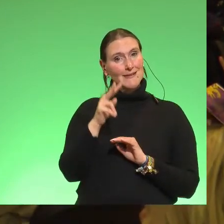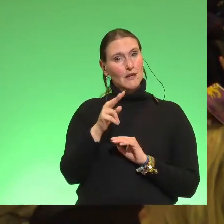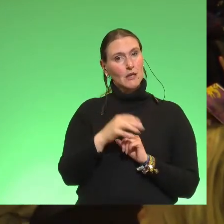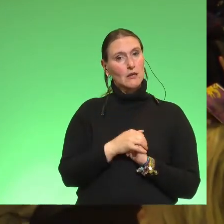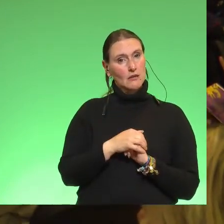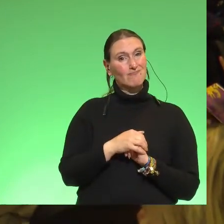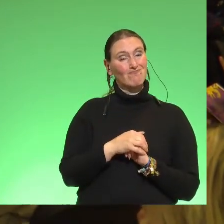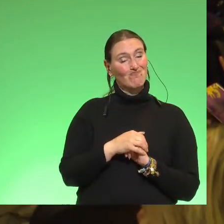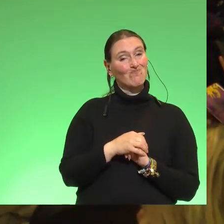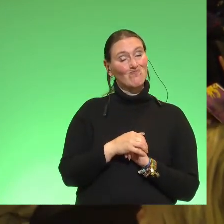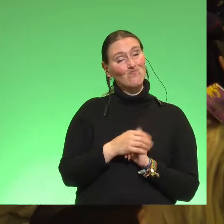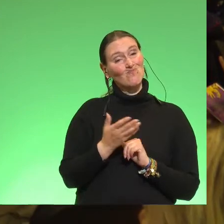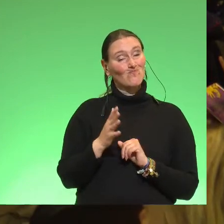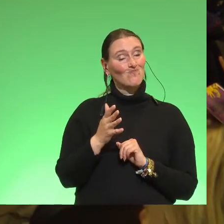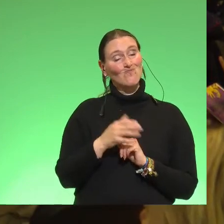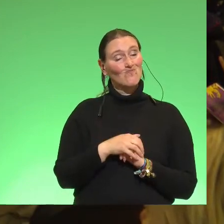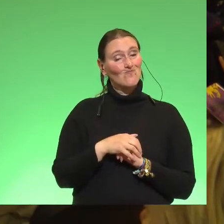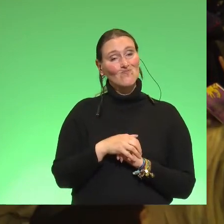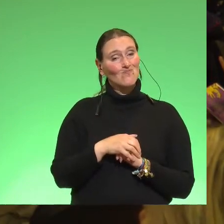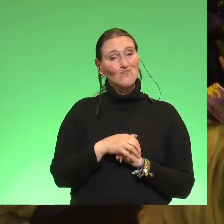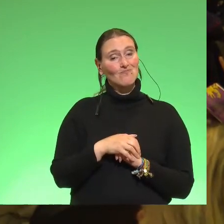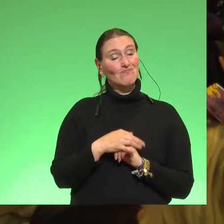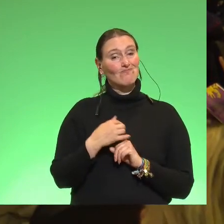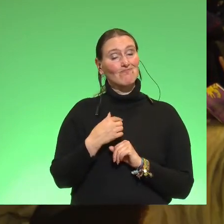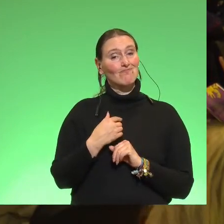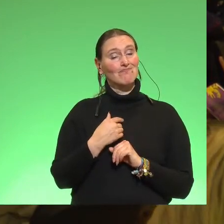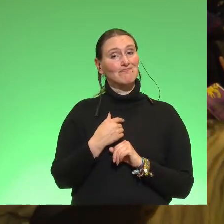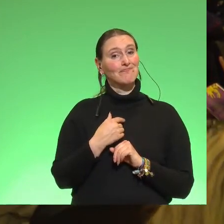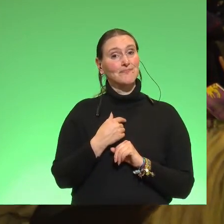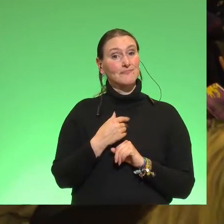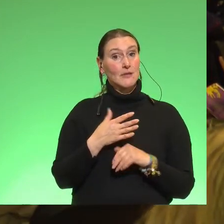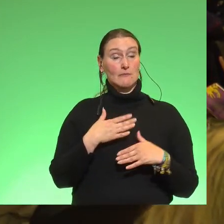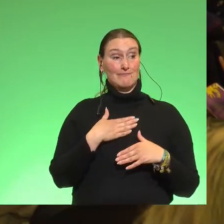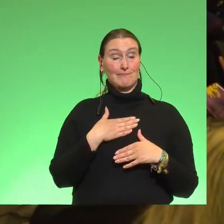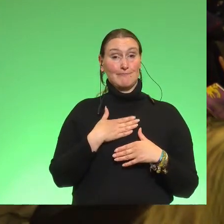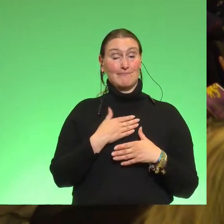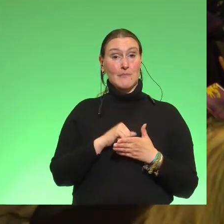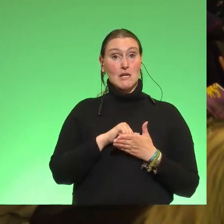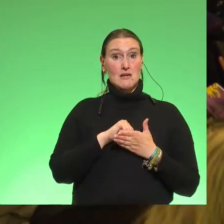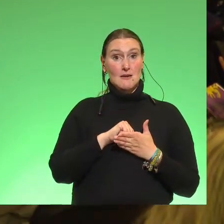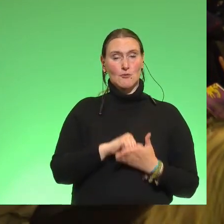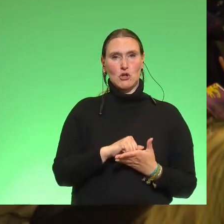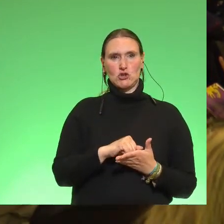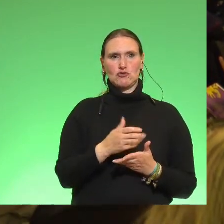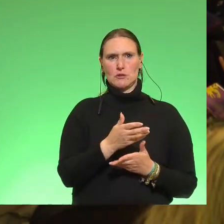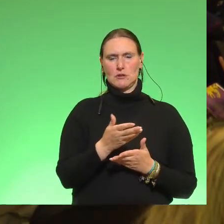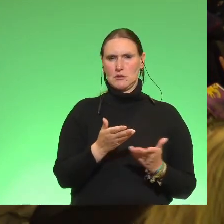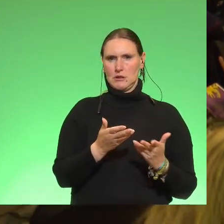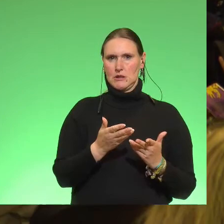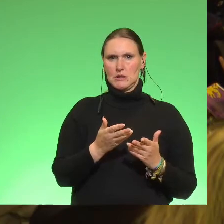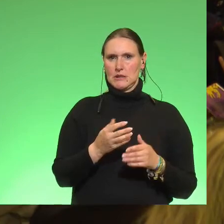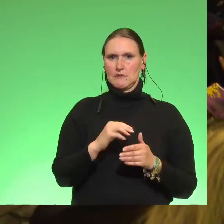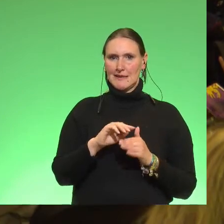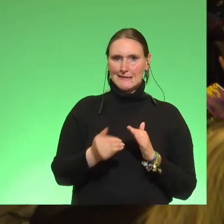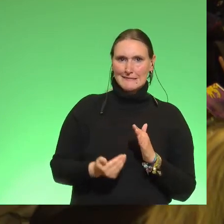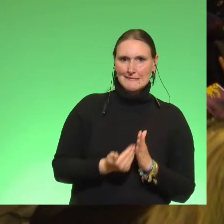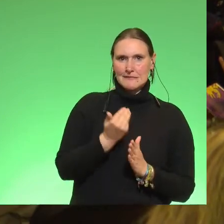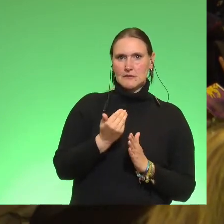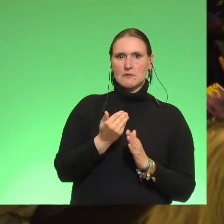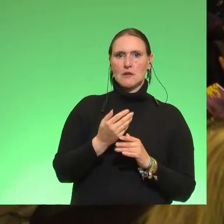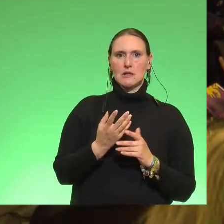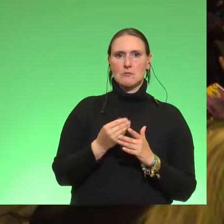maybe a. I don't know, I cannot speak for that, but I have the impression that it's a kind of like a permanent reinstallment of the trauma,